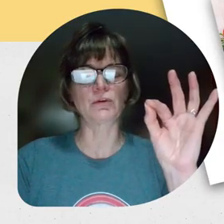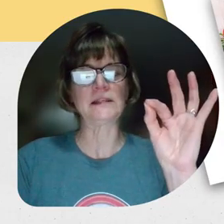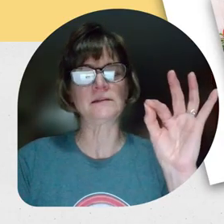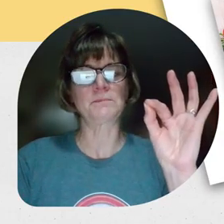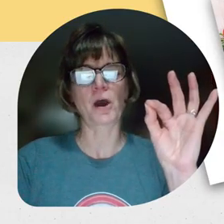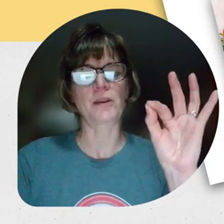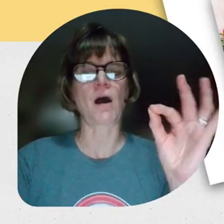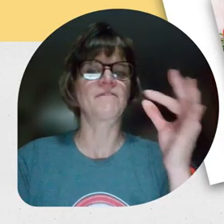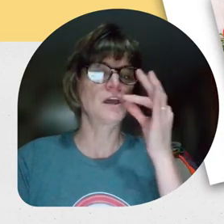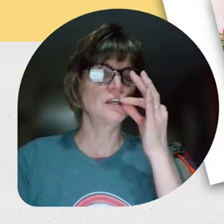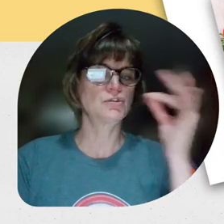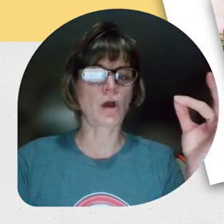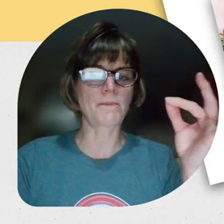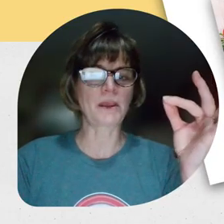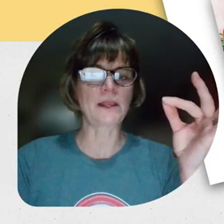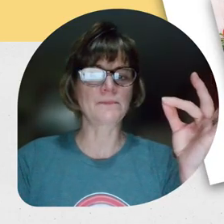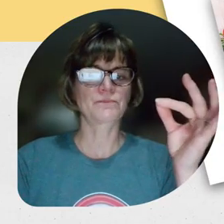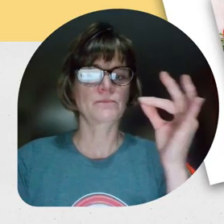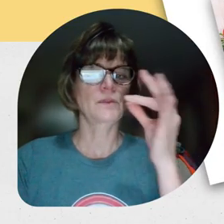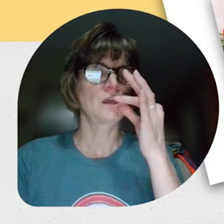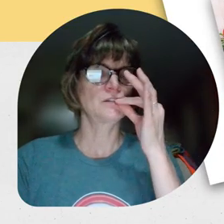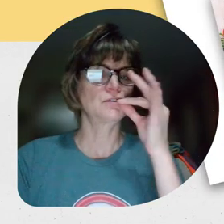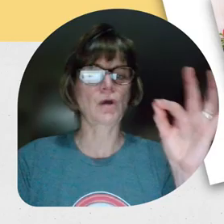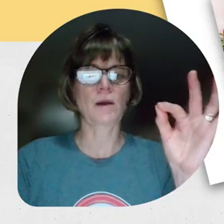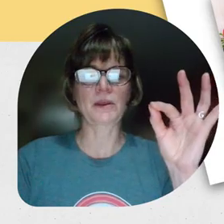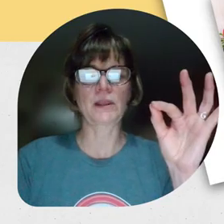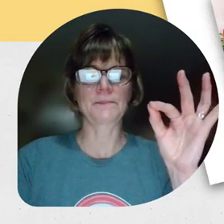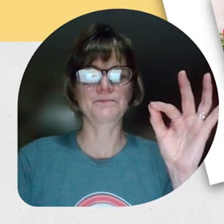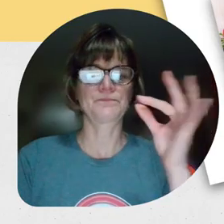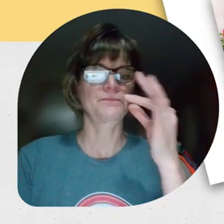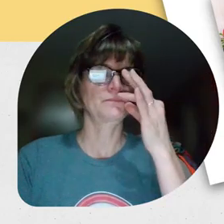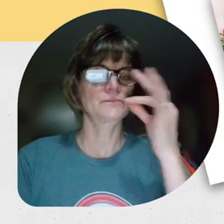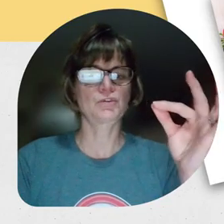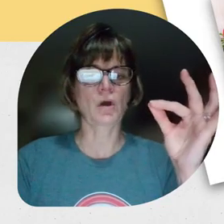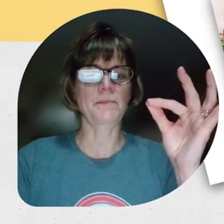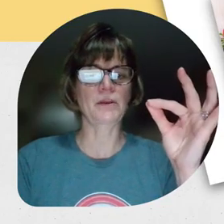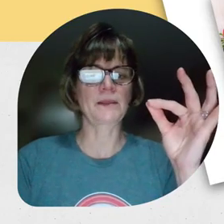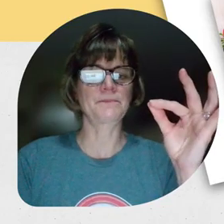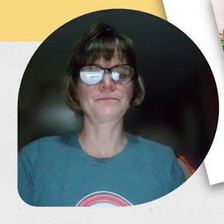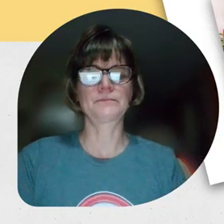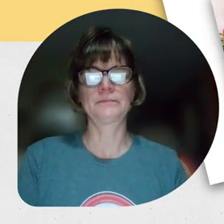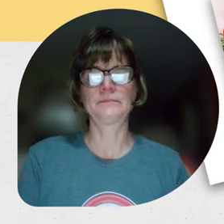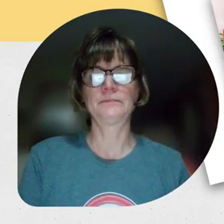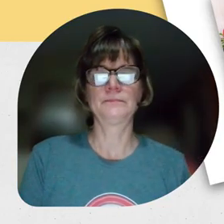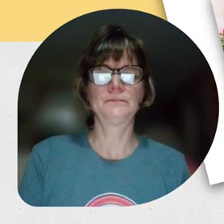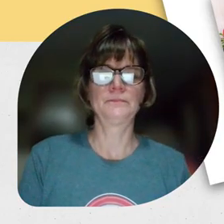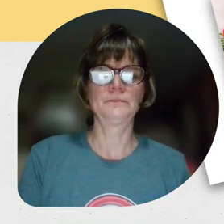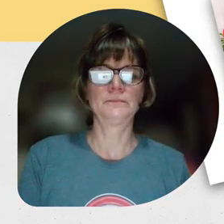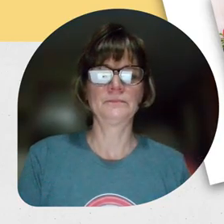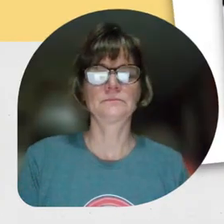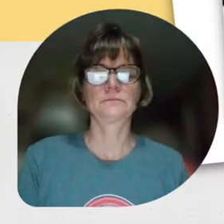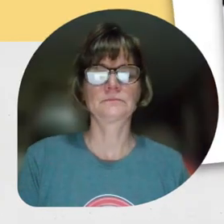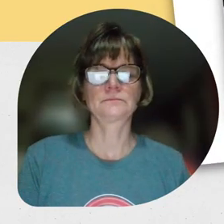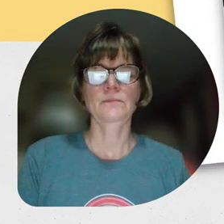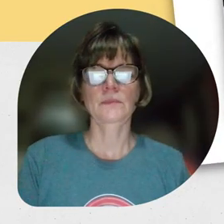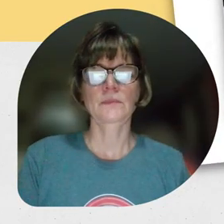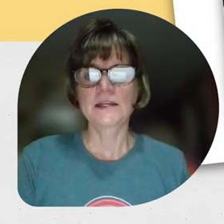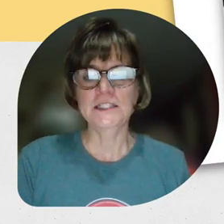the green part off. Strawberry, strawberry, strawberry.